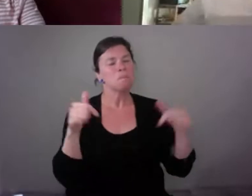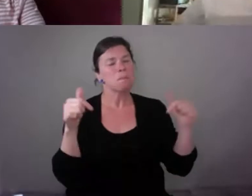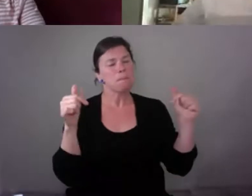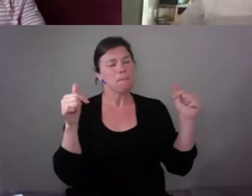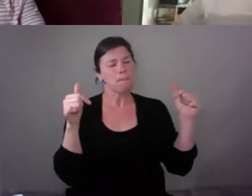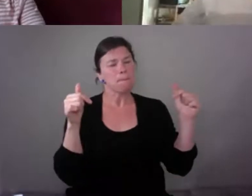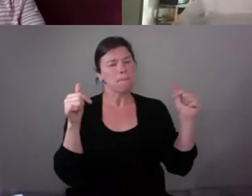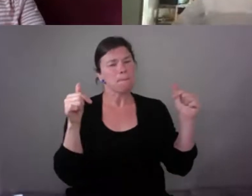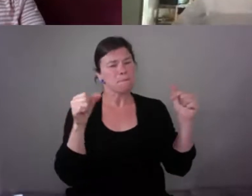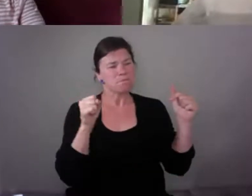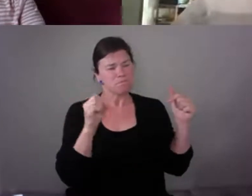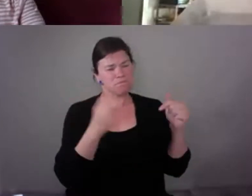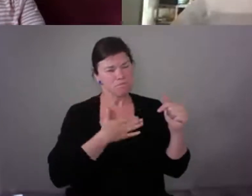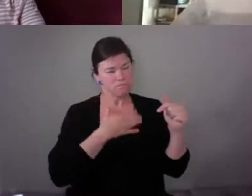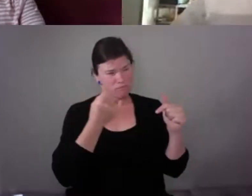that